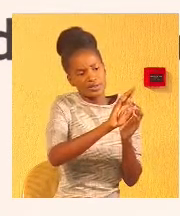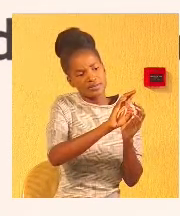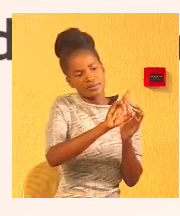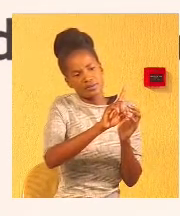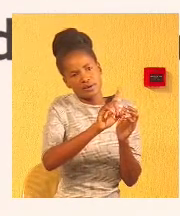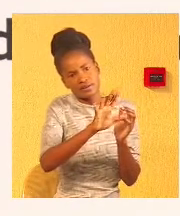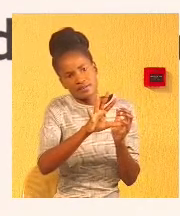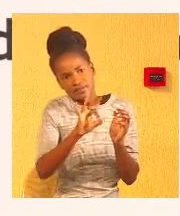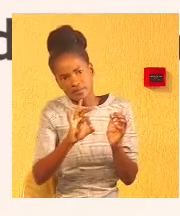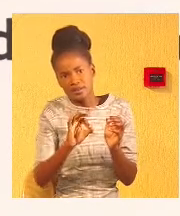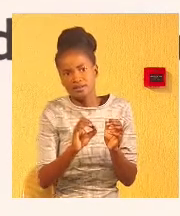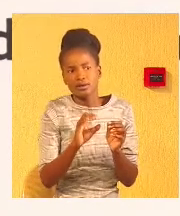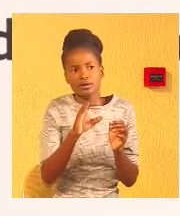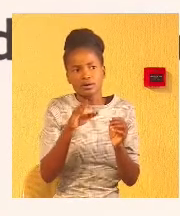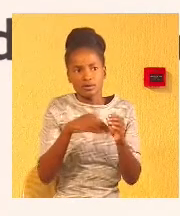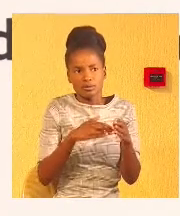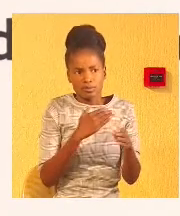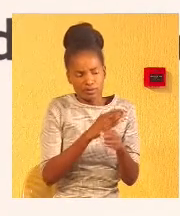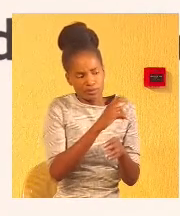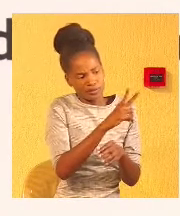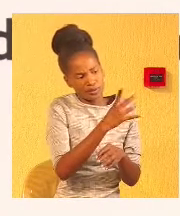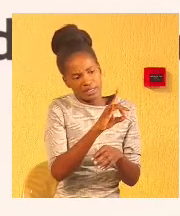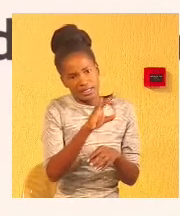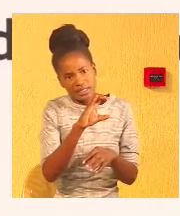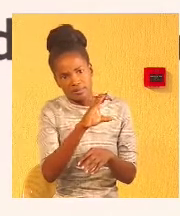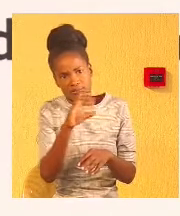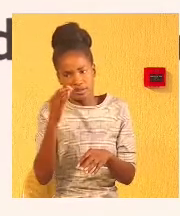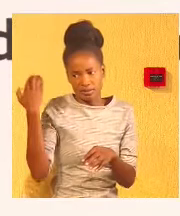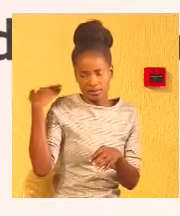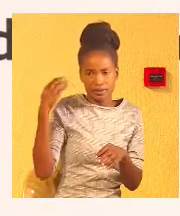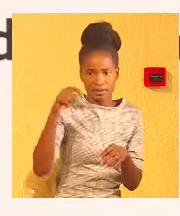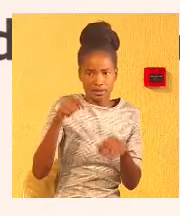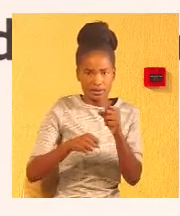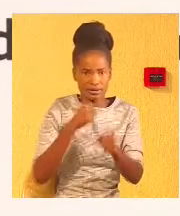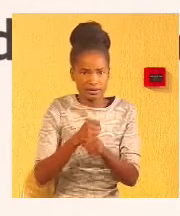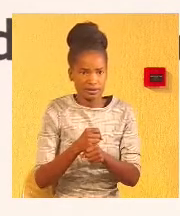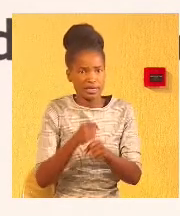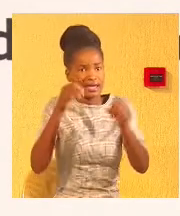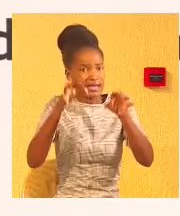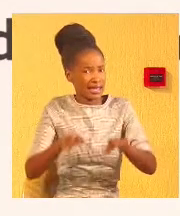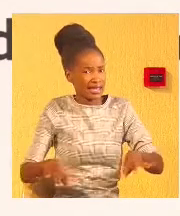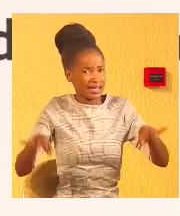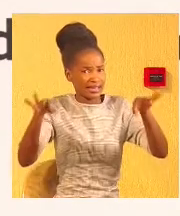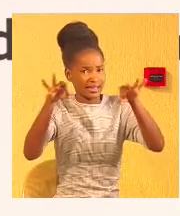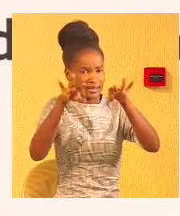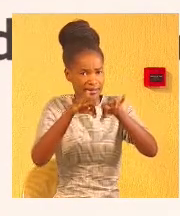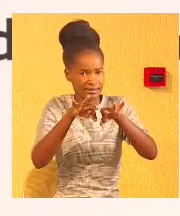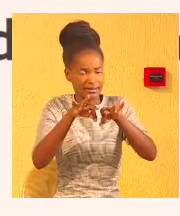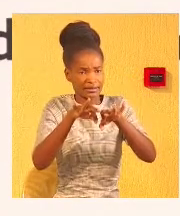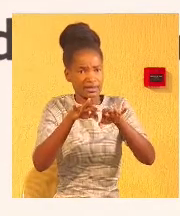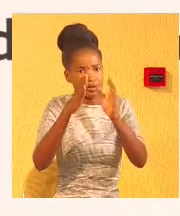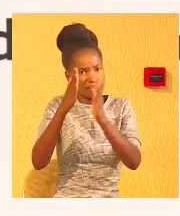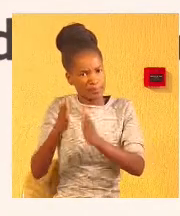7159 of 28 March 2020, and agriculture, the logistics related to that,